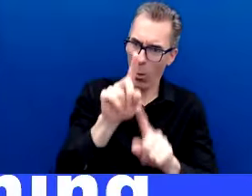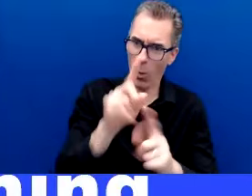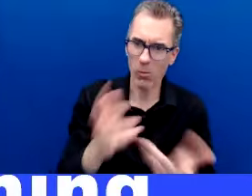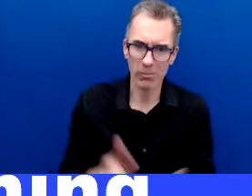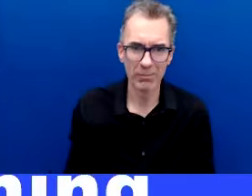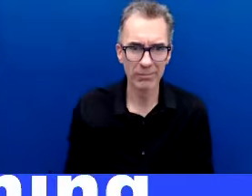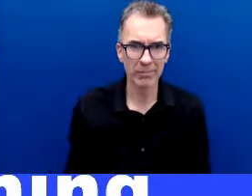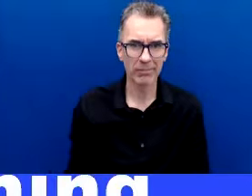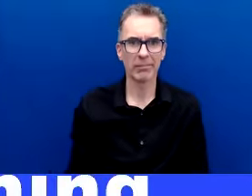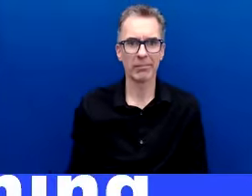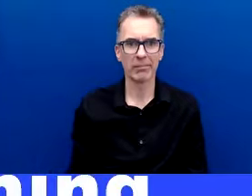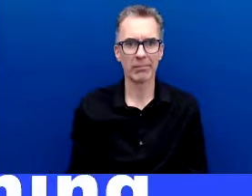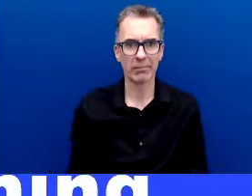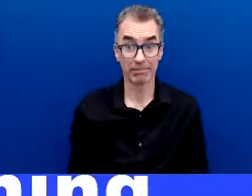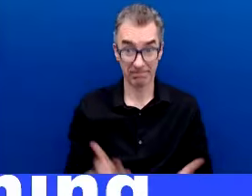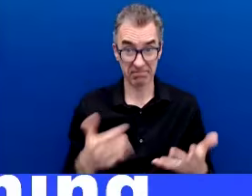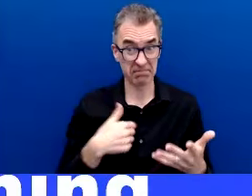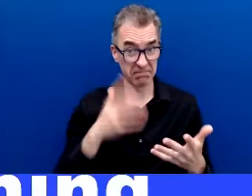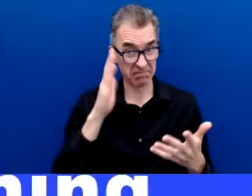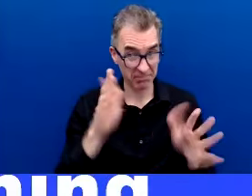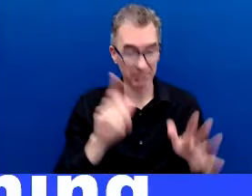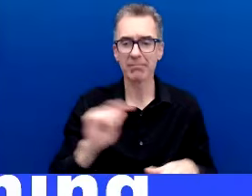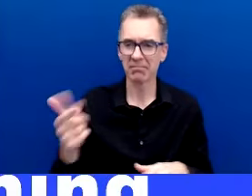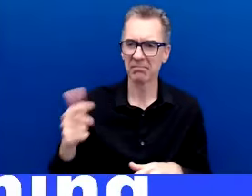All right, I'll hand it over to Janice.